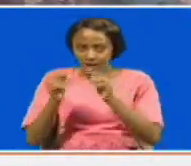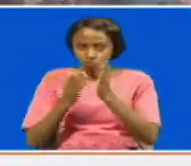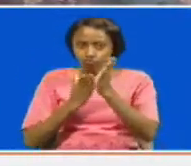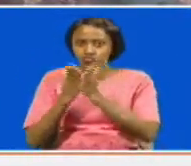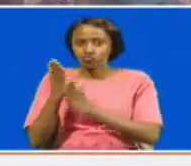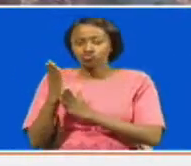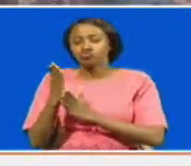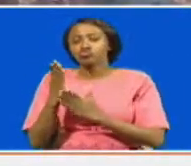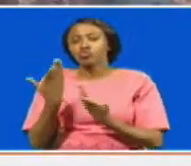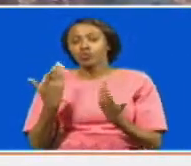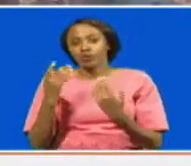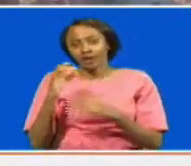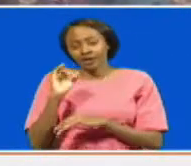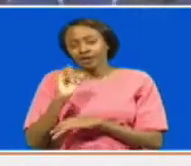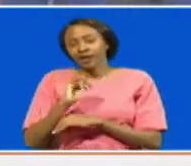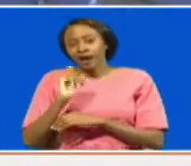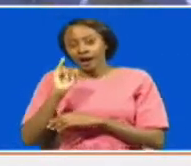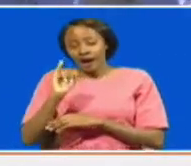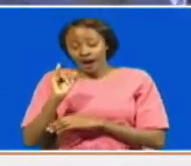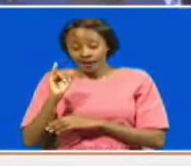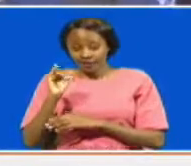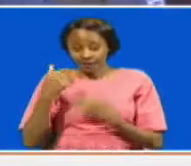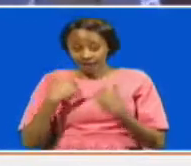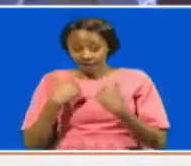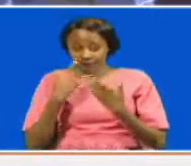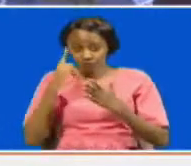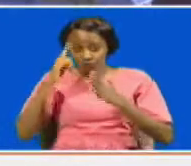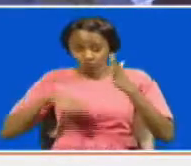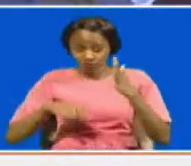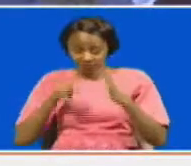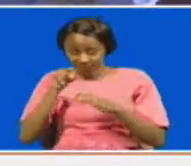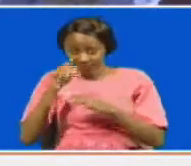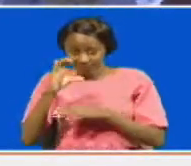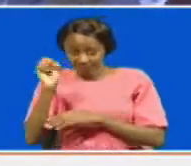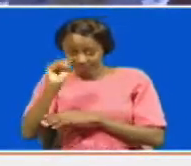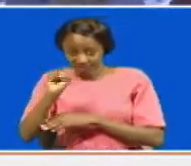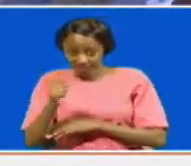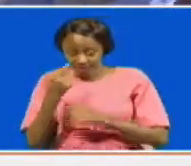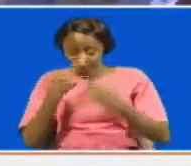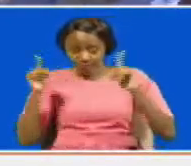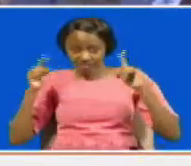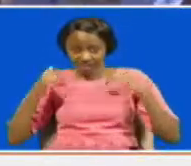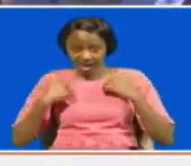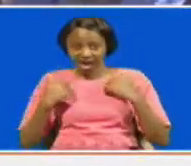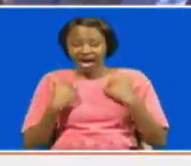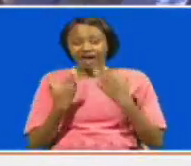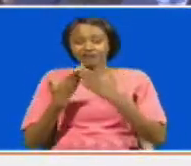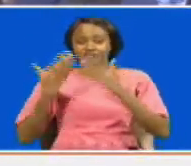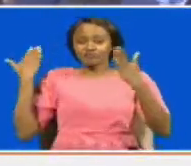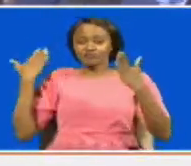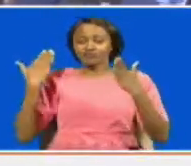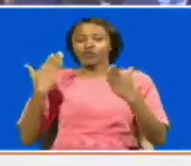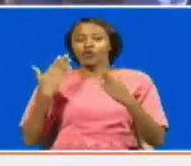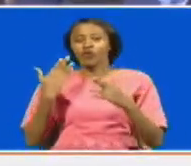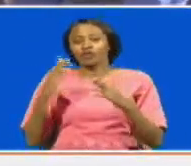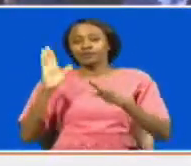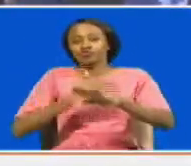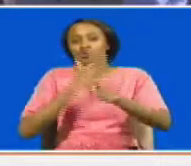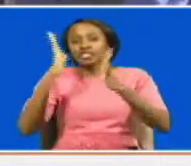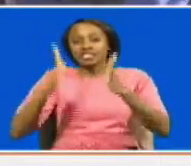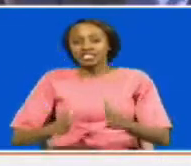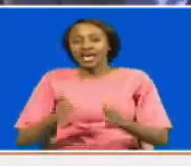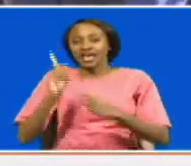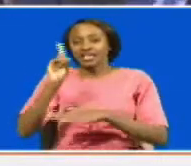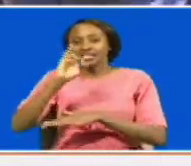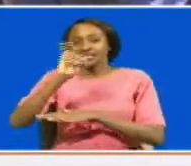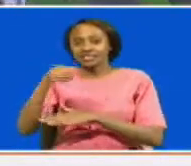Secretary Professor Kithure Kindiki order a fresh probe into the case. The Mugithi singer, popularly known as DJ Fatso, had allegedly